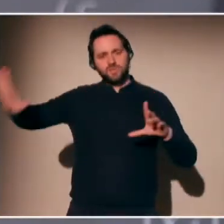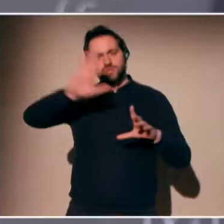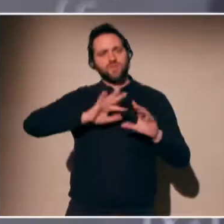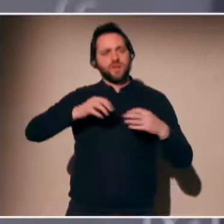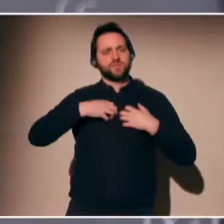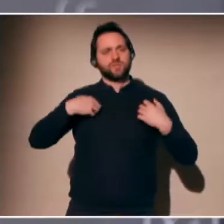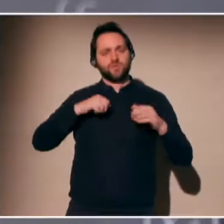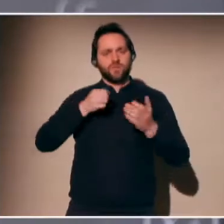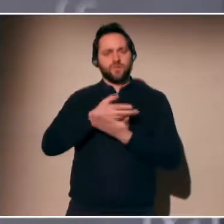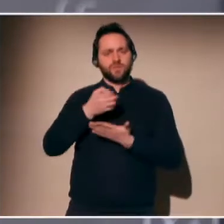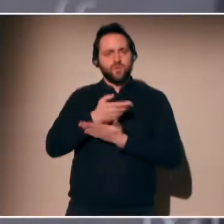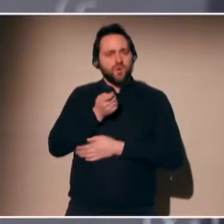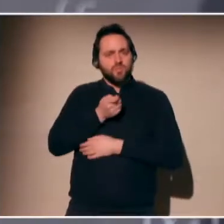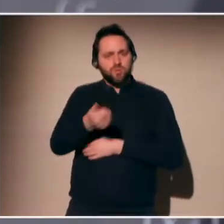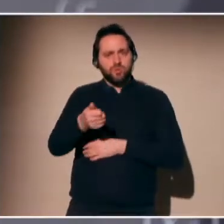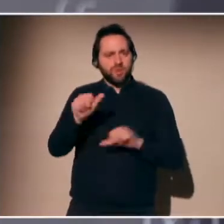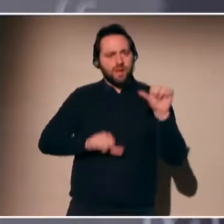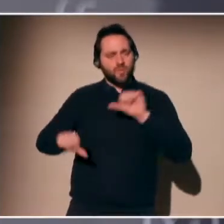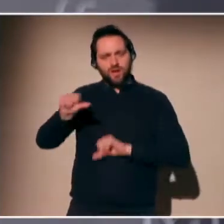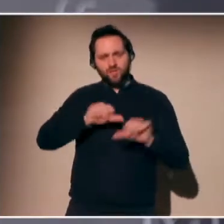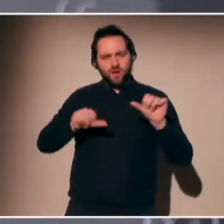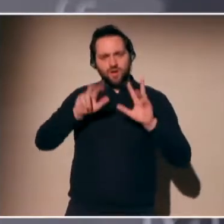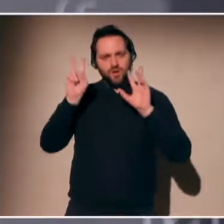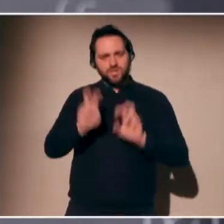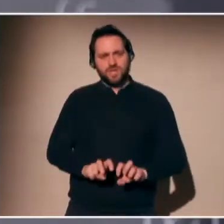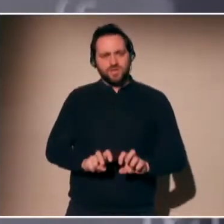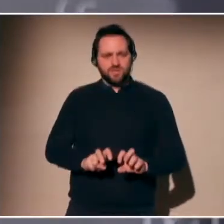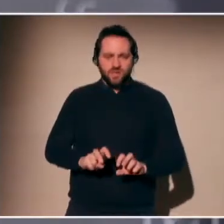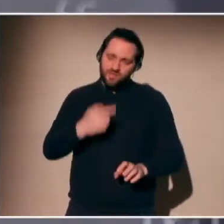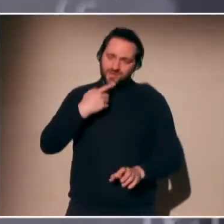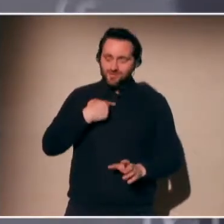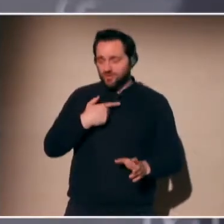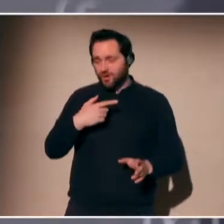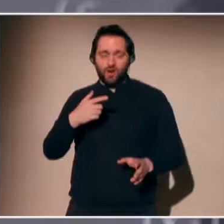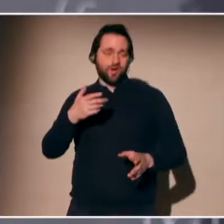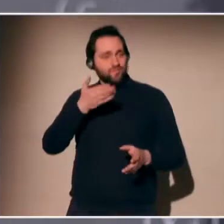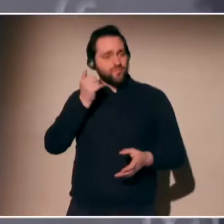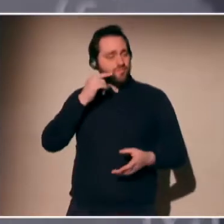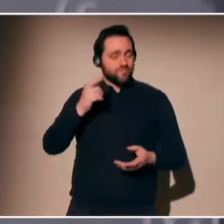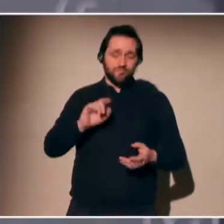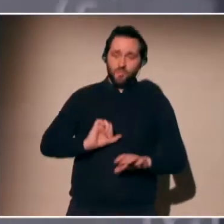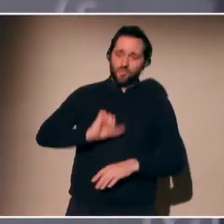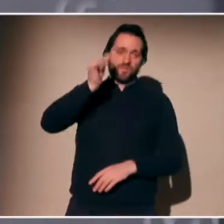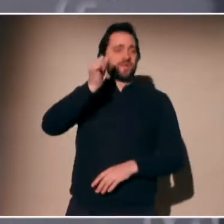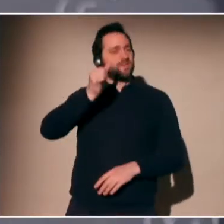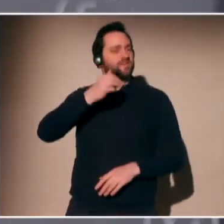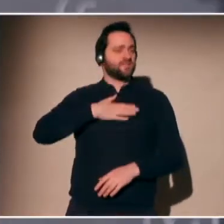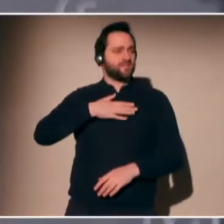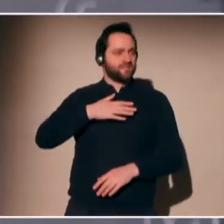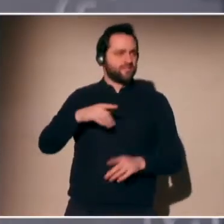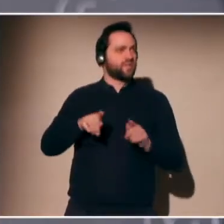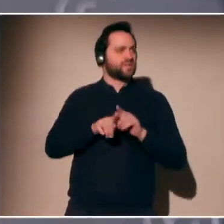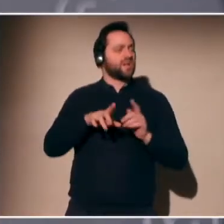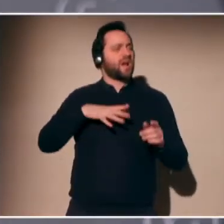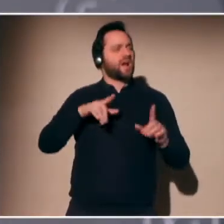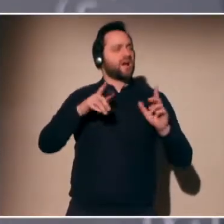research labs in France. So we were the pioneers and the only stakeholders here. And the